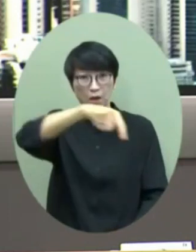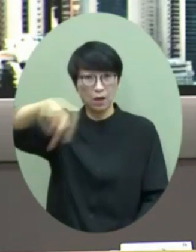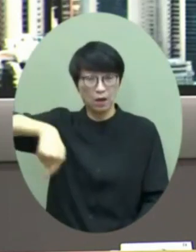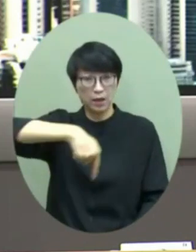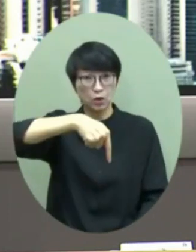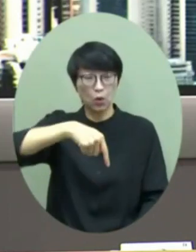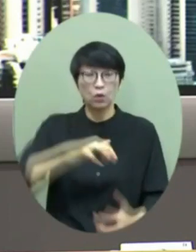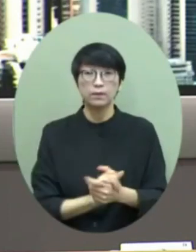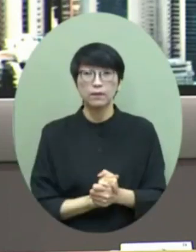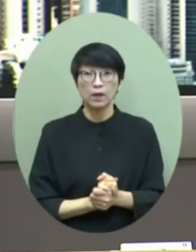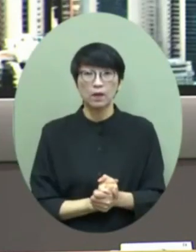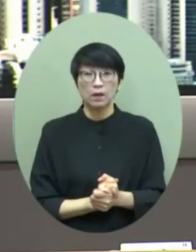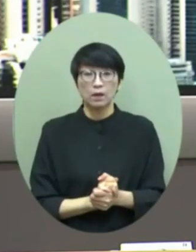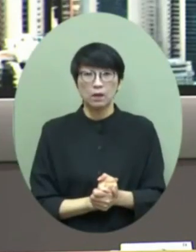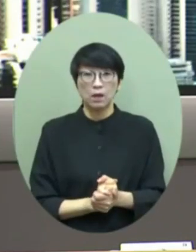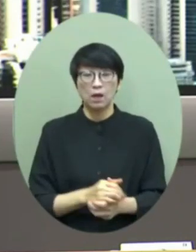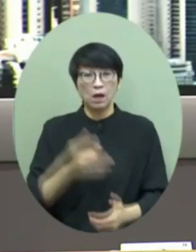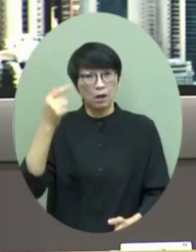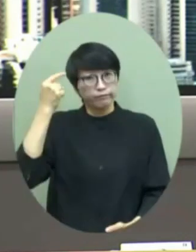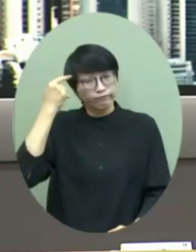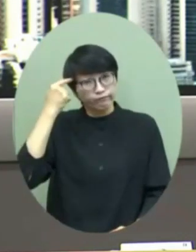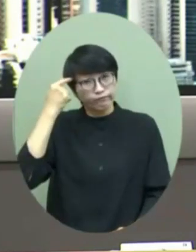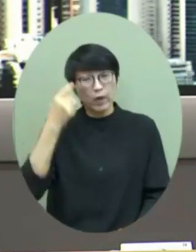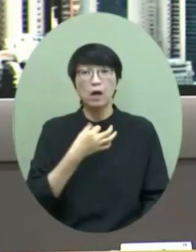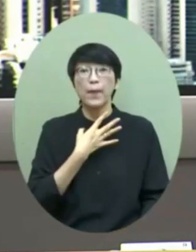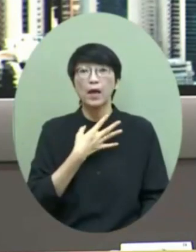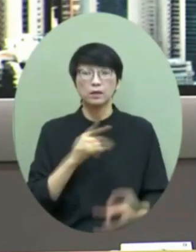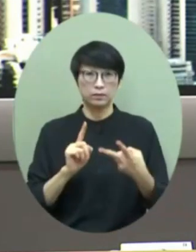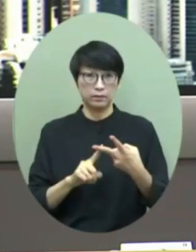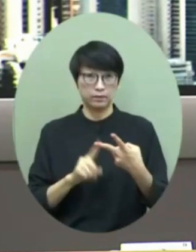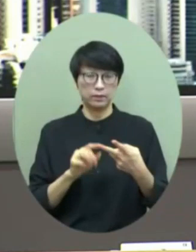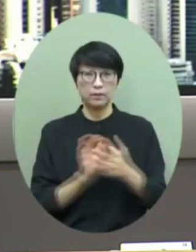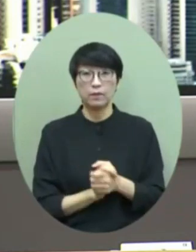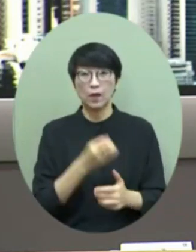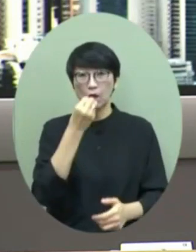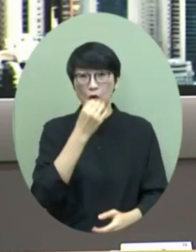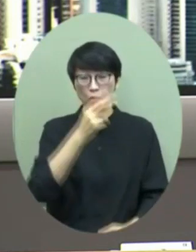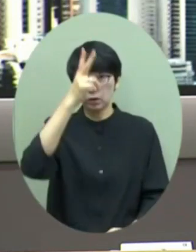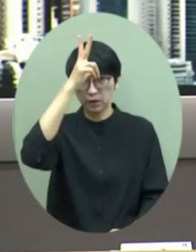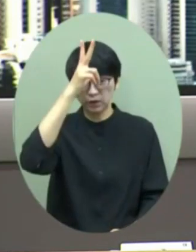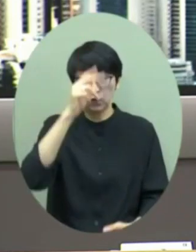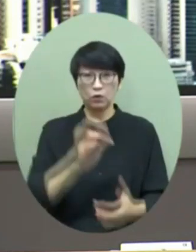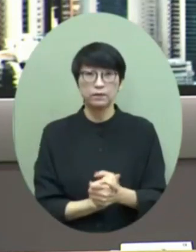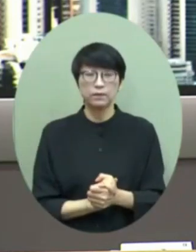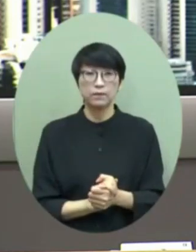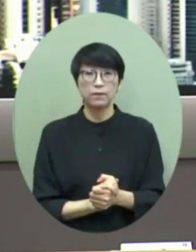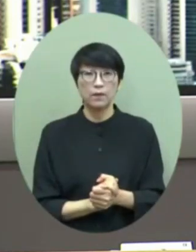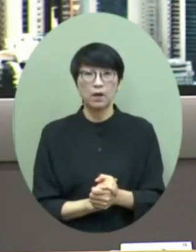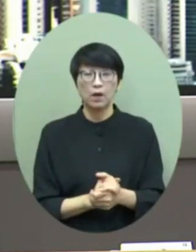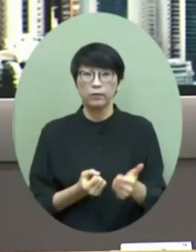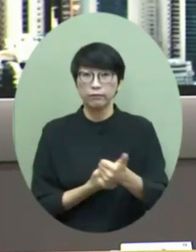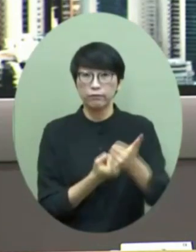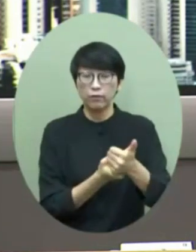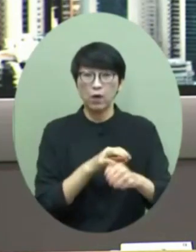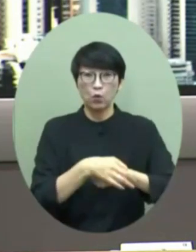terms of our handling of the relationship between one country and two systems, it seems that in the Hong Kong SAR we have not grasped it properly.